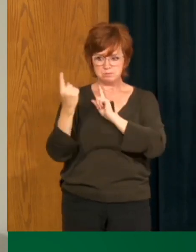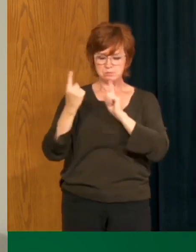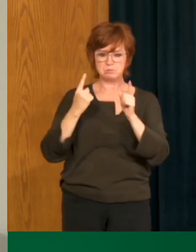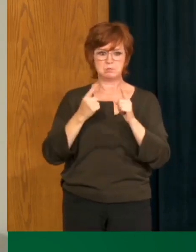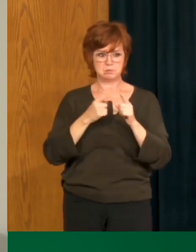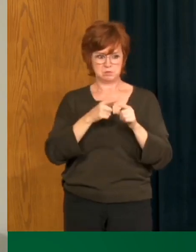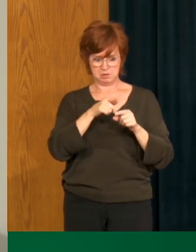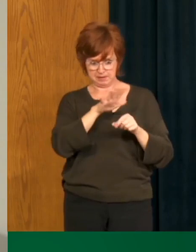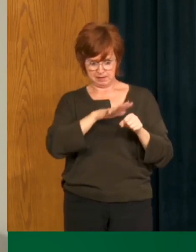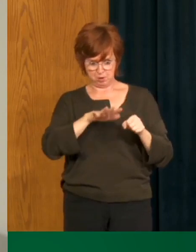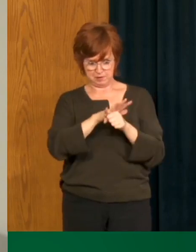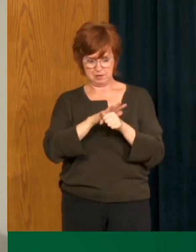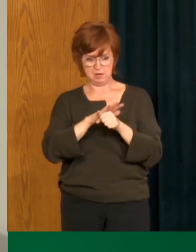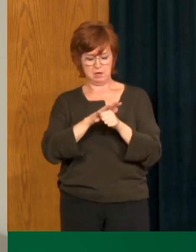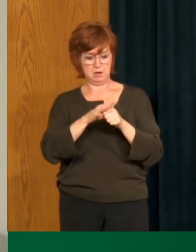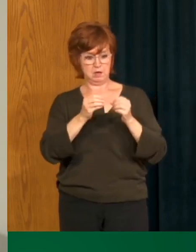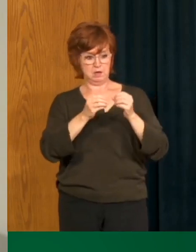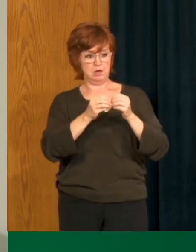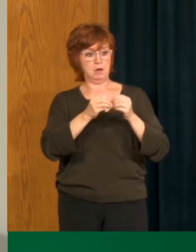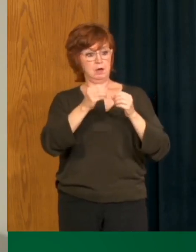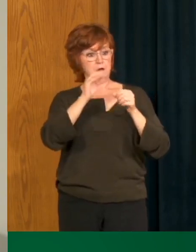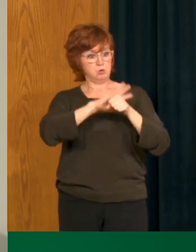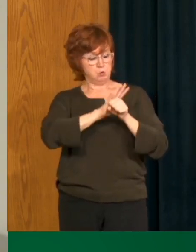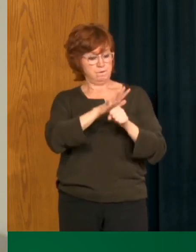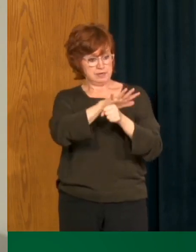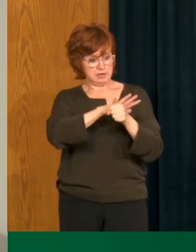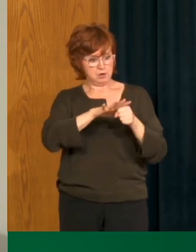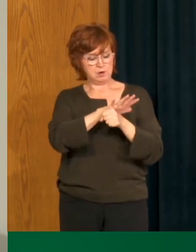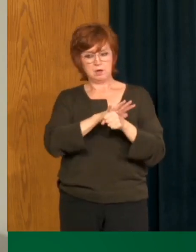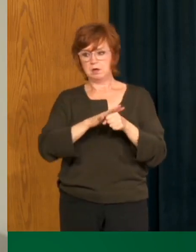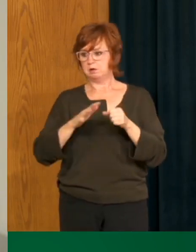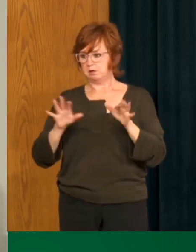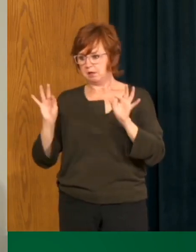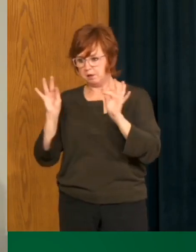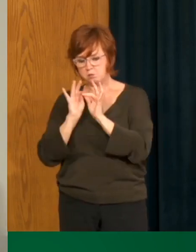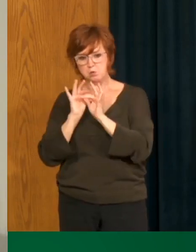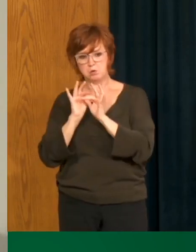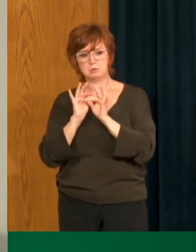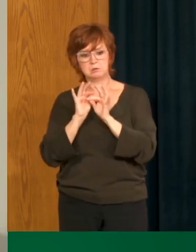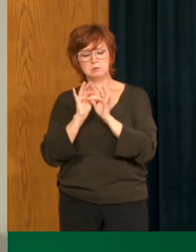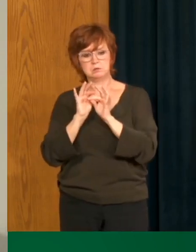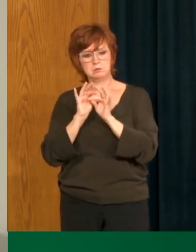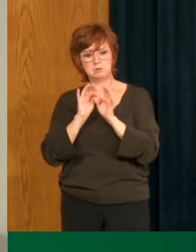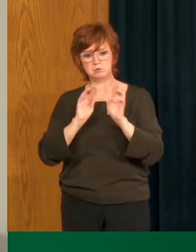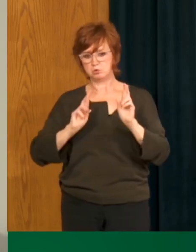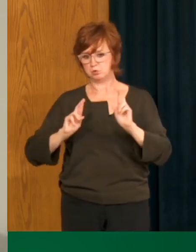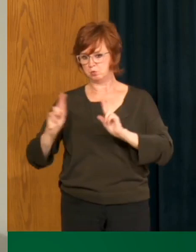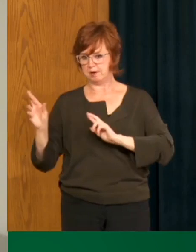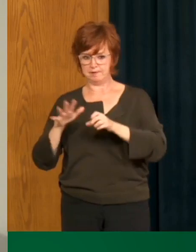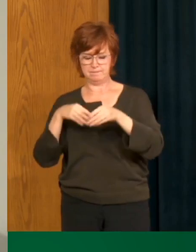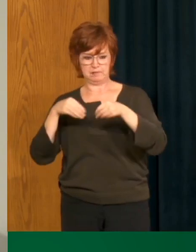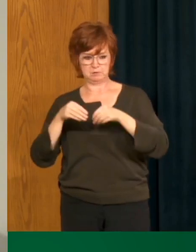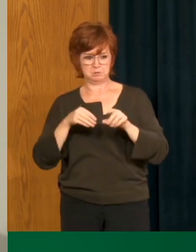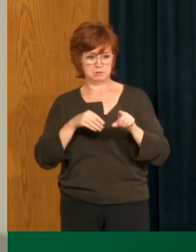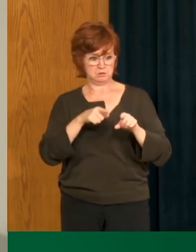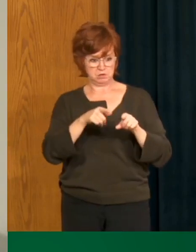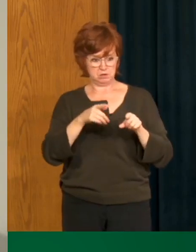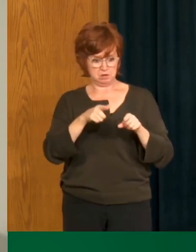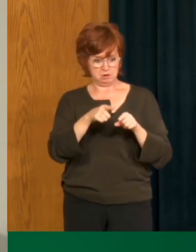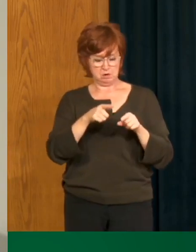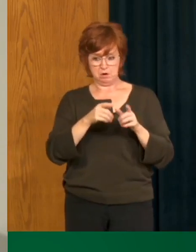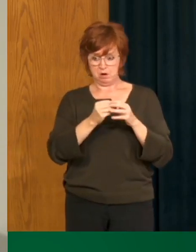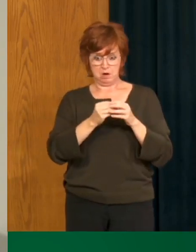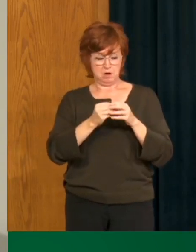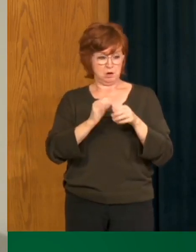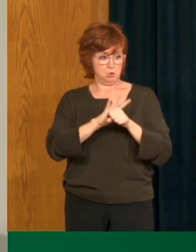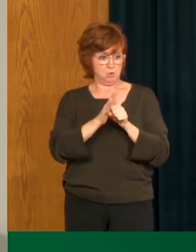in transmission, especially small or large gatherings that we may have planned. We should be ready to, reschedule those if you see increase in